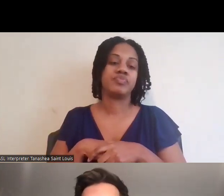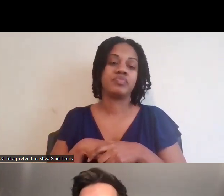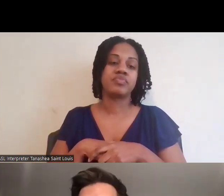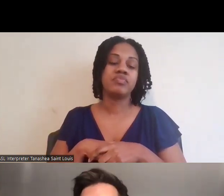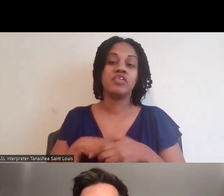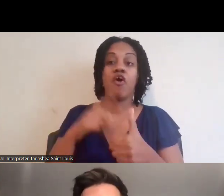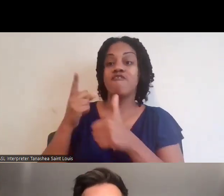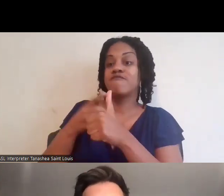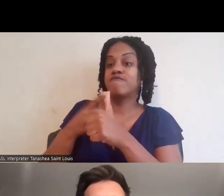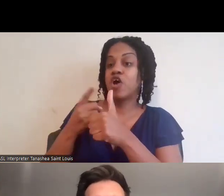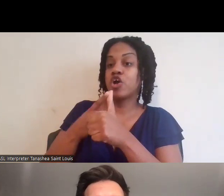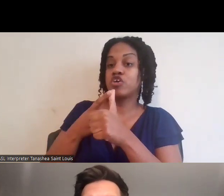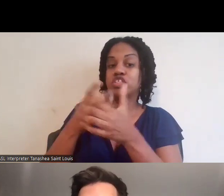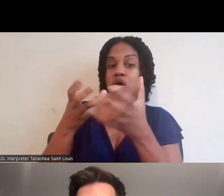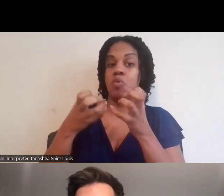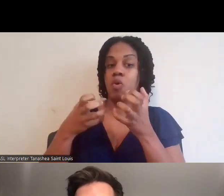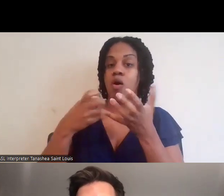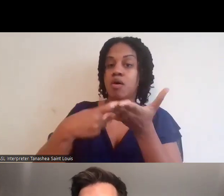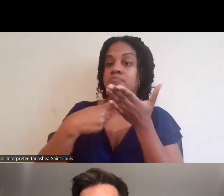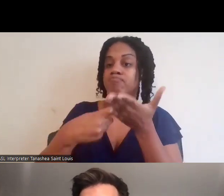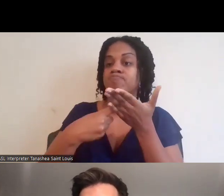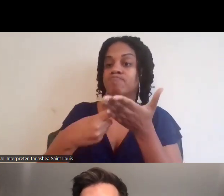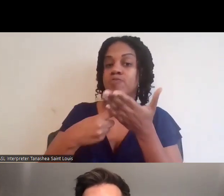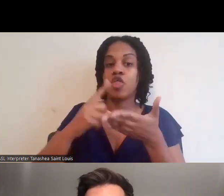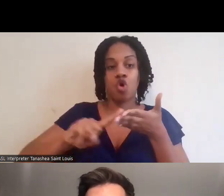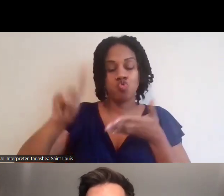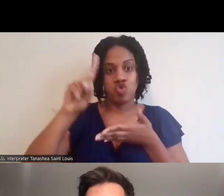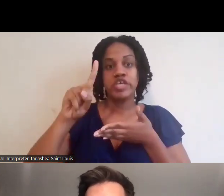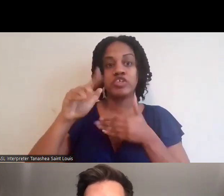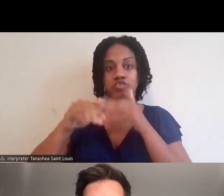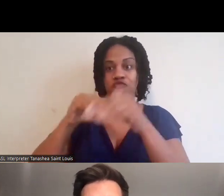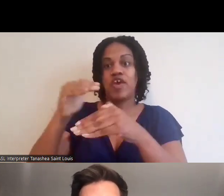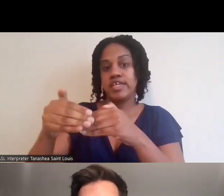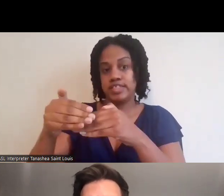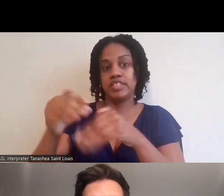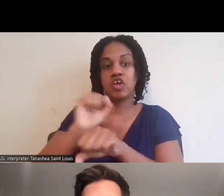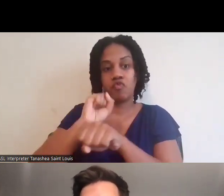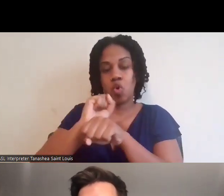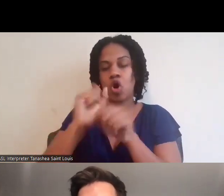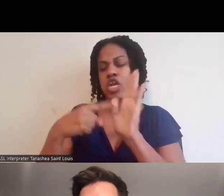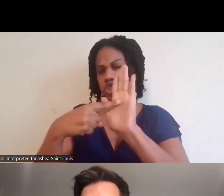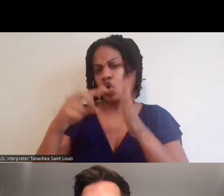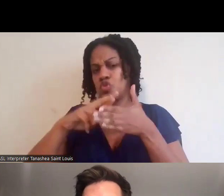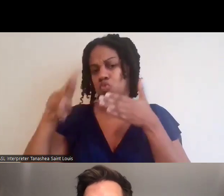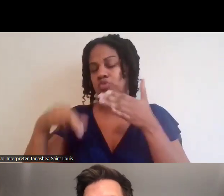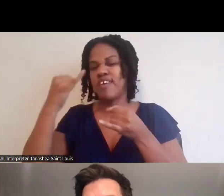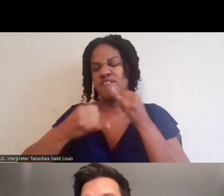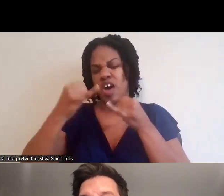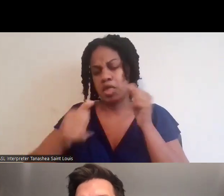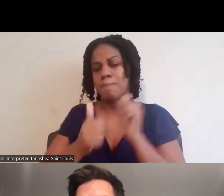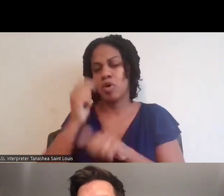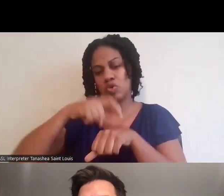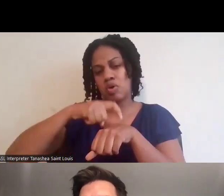So first, I want to outline the research phases of work, and then I'll share with you some of the results. And then finally, we'll spend most of our